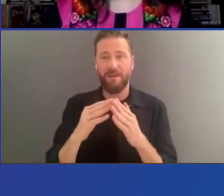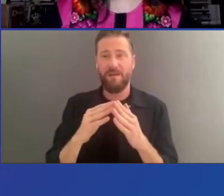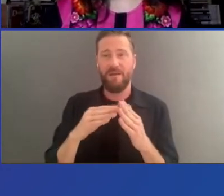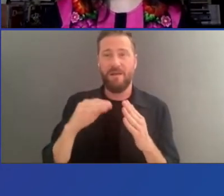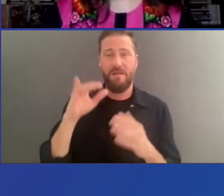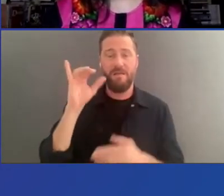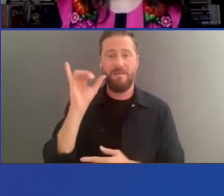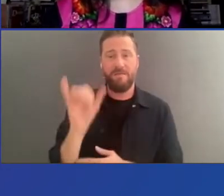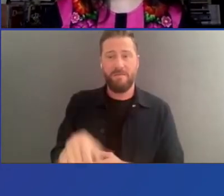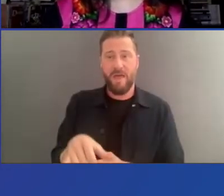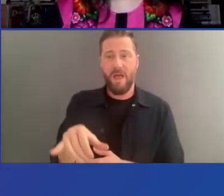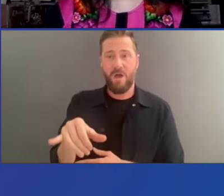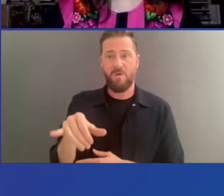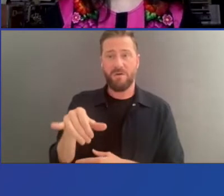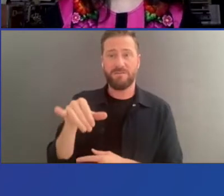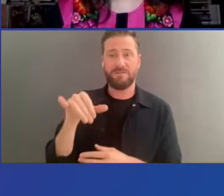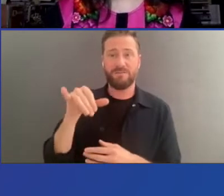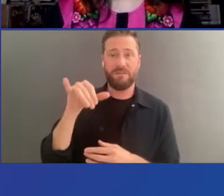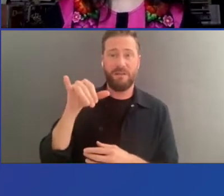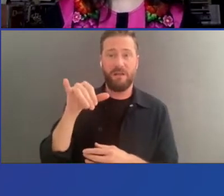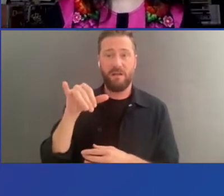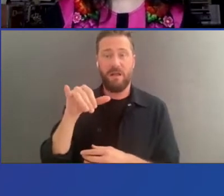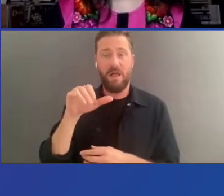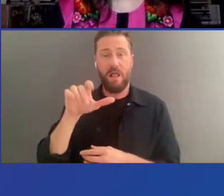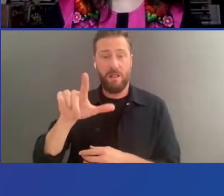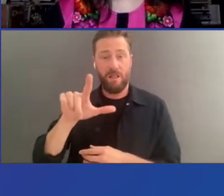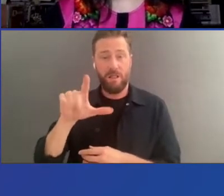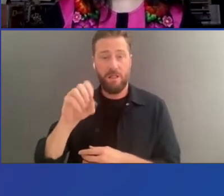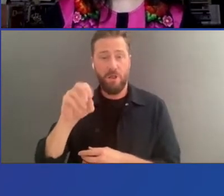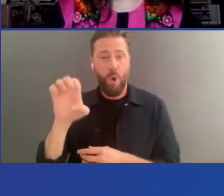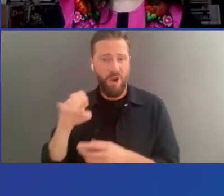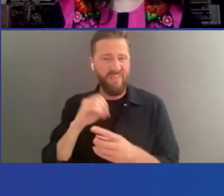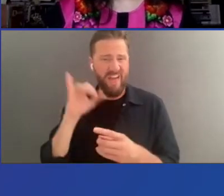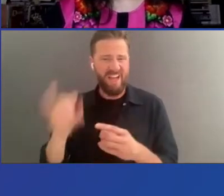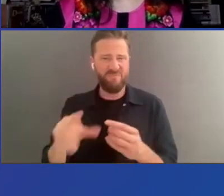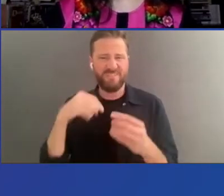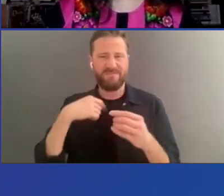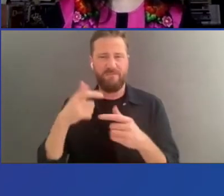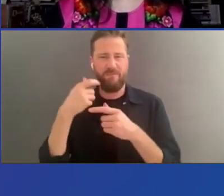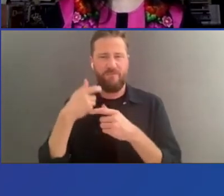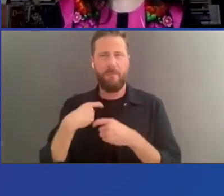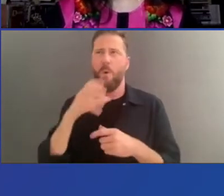word from the English dialect, LAR, that means